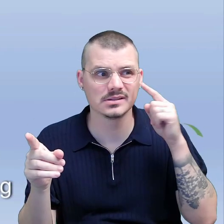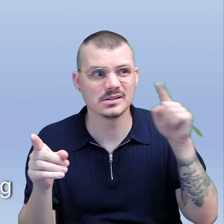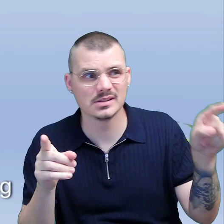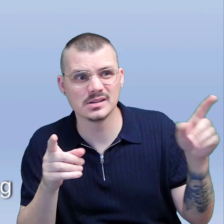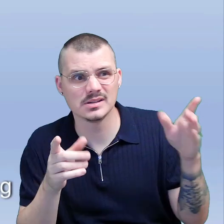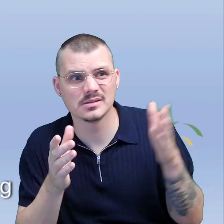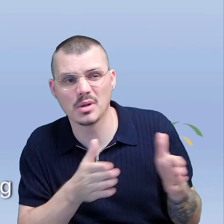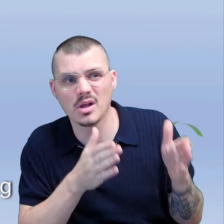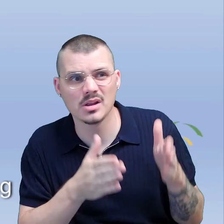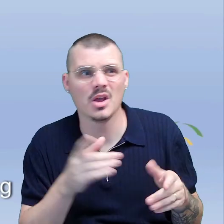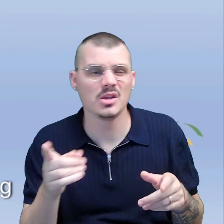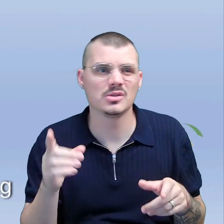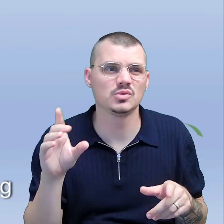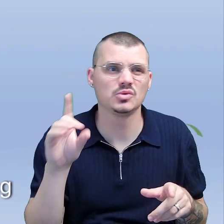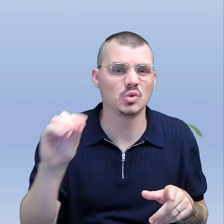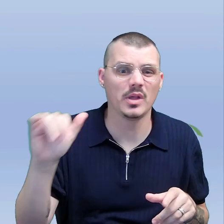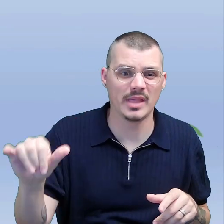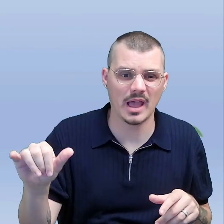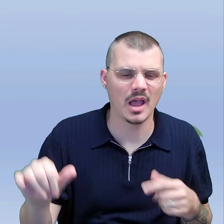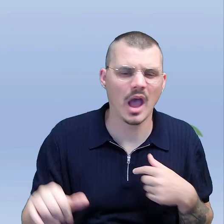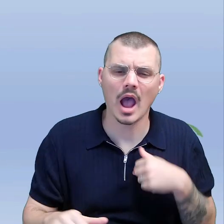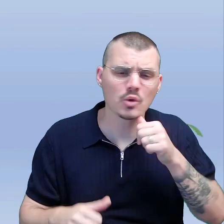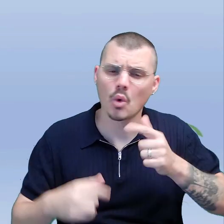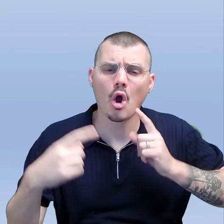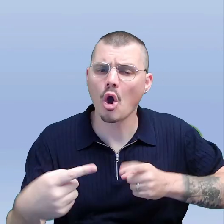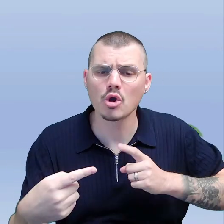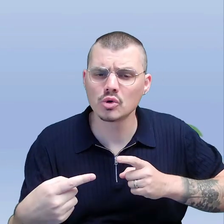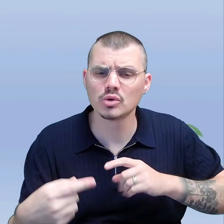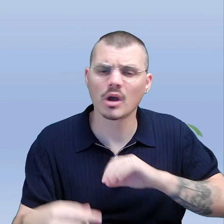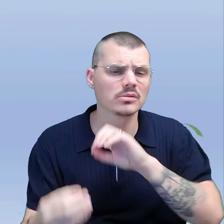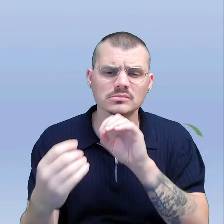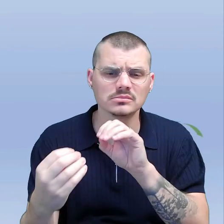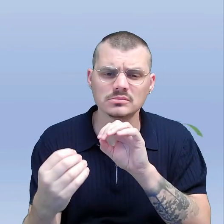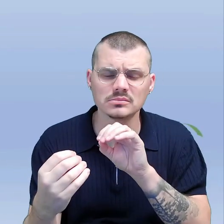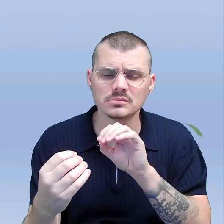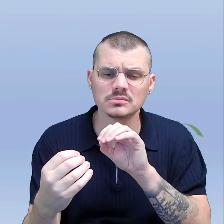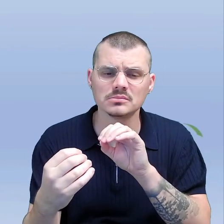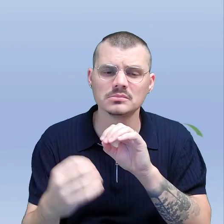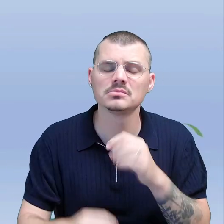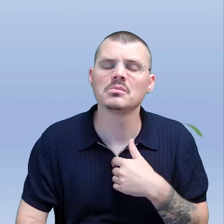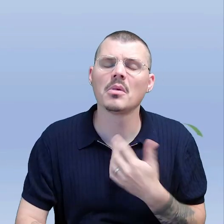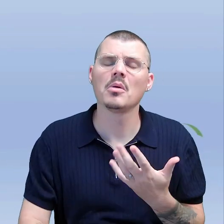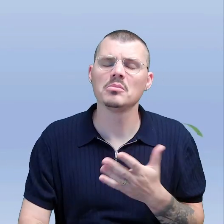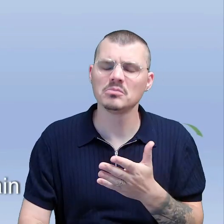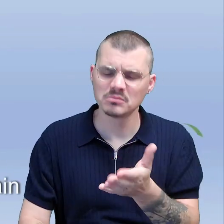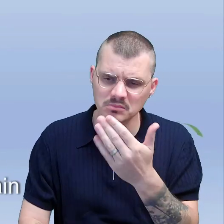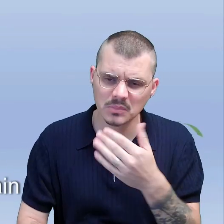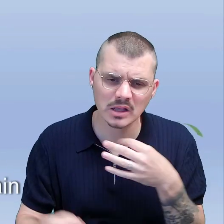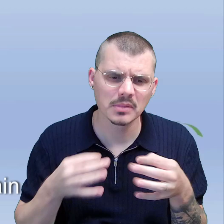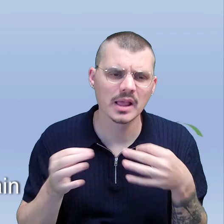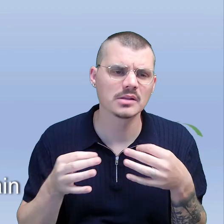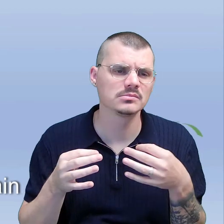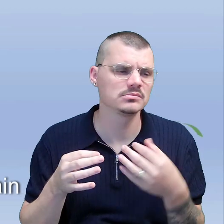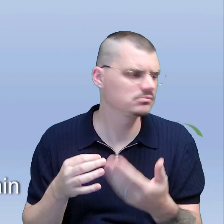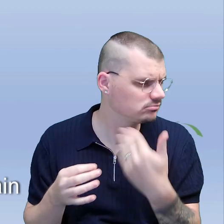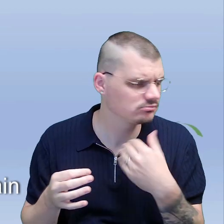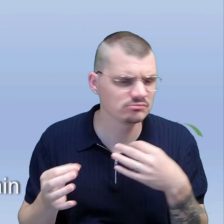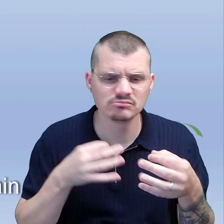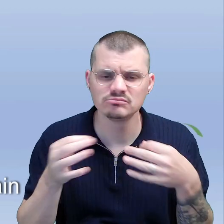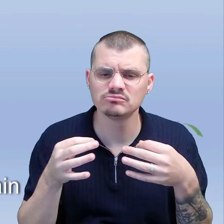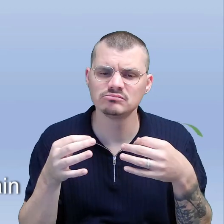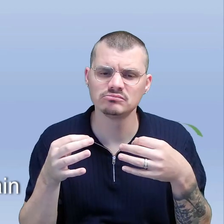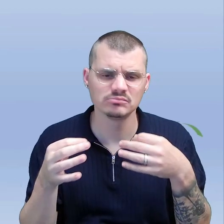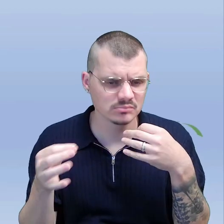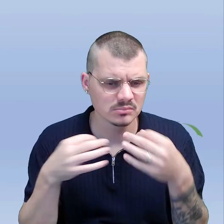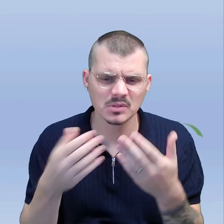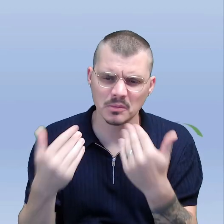so-and-so thinks this, thus and such, and is plotting thus and such, I don't argue with the person. I ask them to explain it to